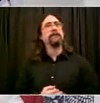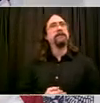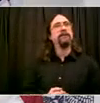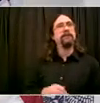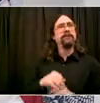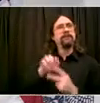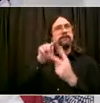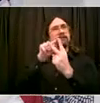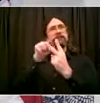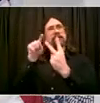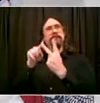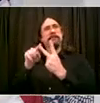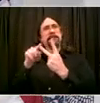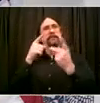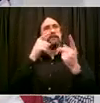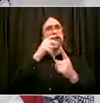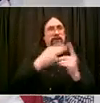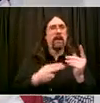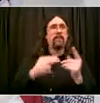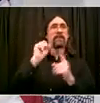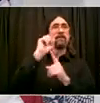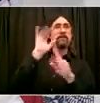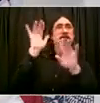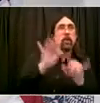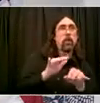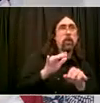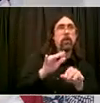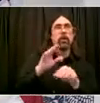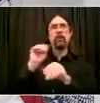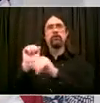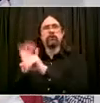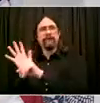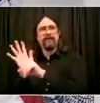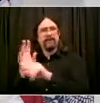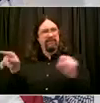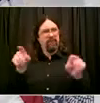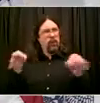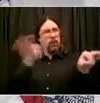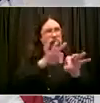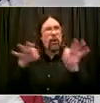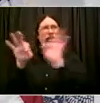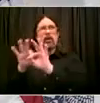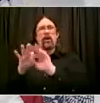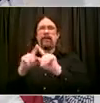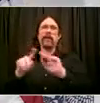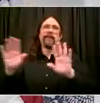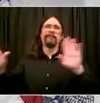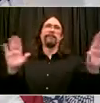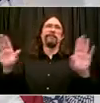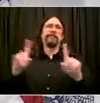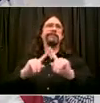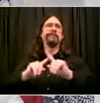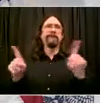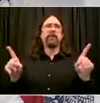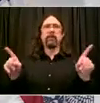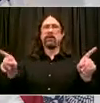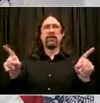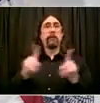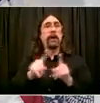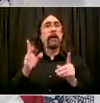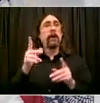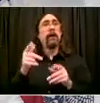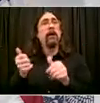up, doing the right thing, helping each other out, really listening to what needs to be done and then doing it. So again, a thank